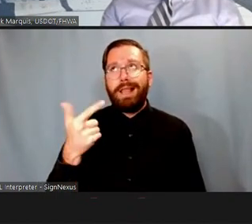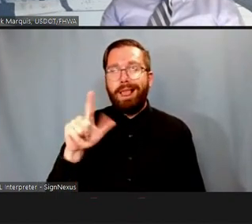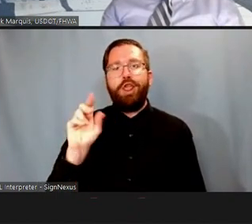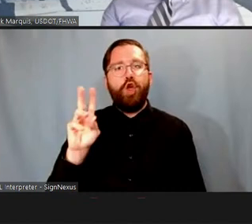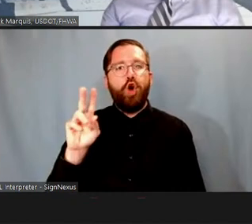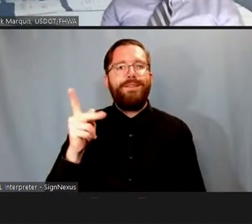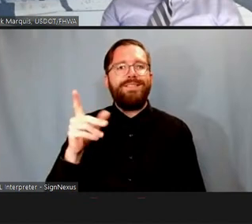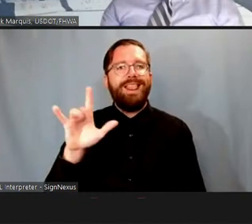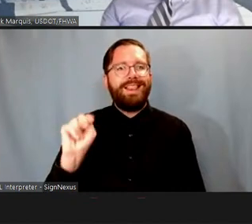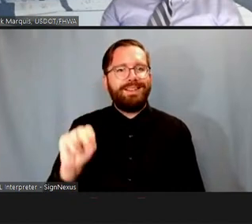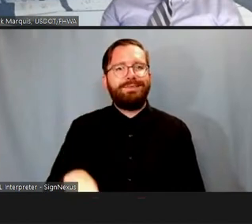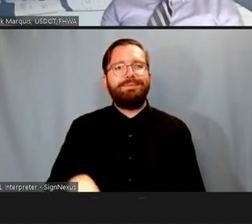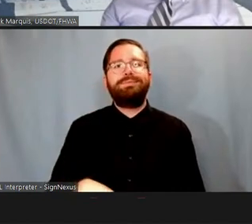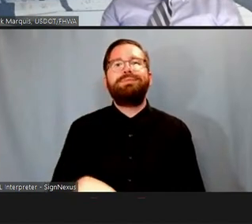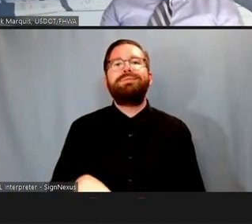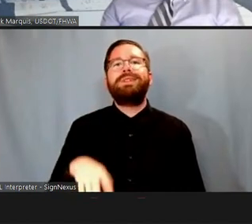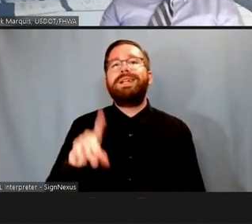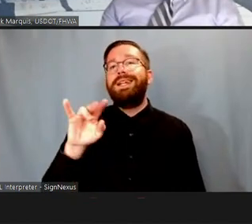dina ruiz